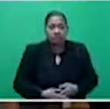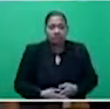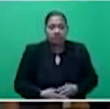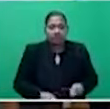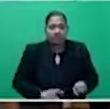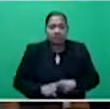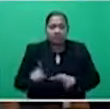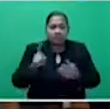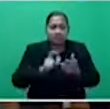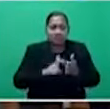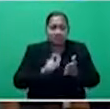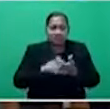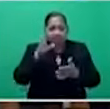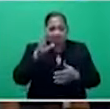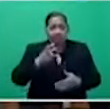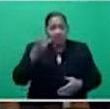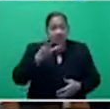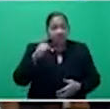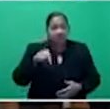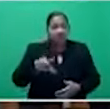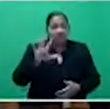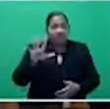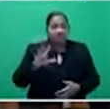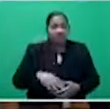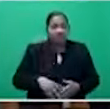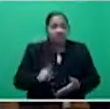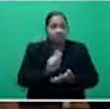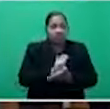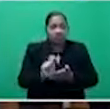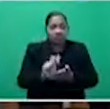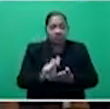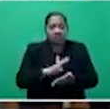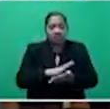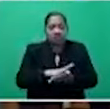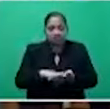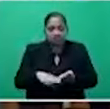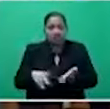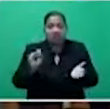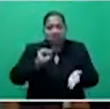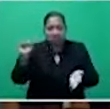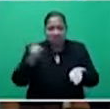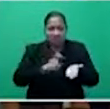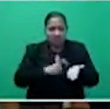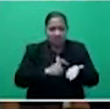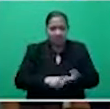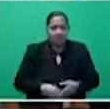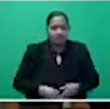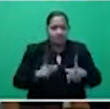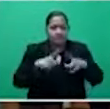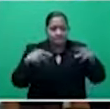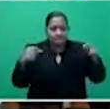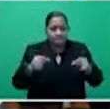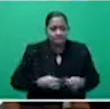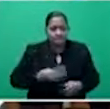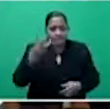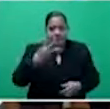world. $30.5 trillion is their nominal debt value. Japan, $13